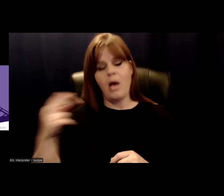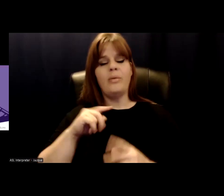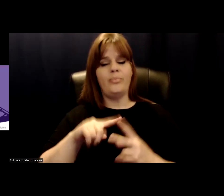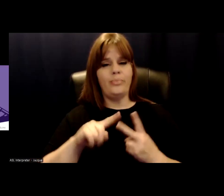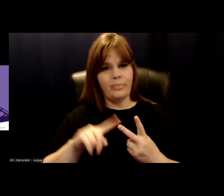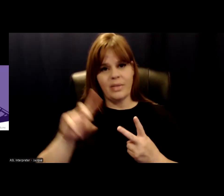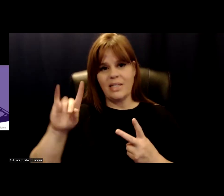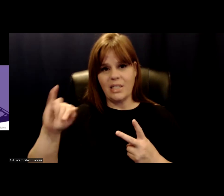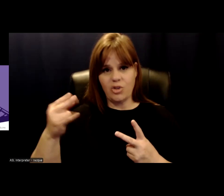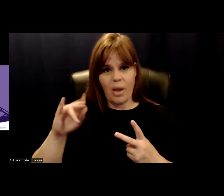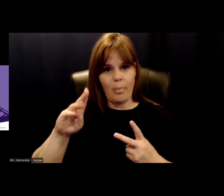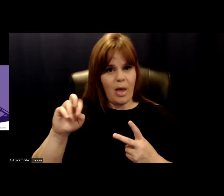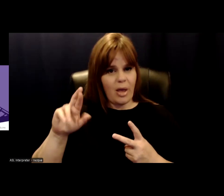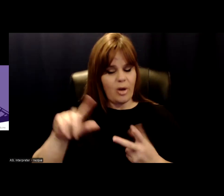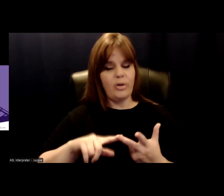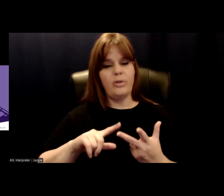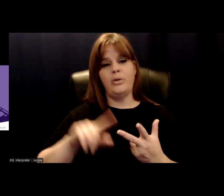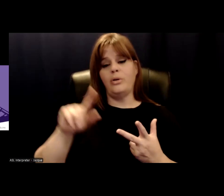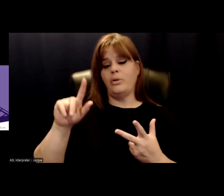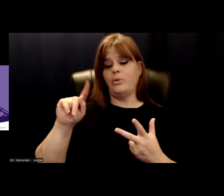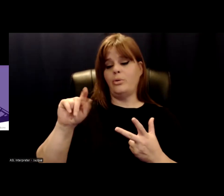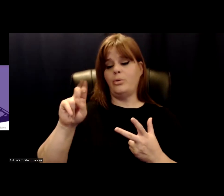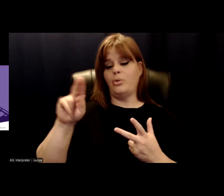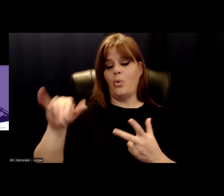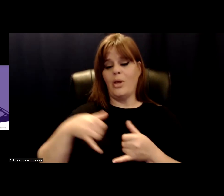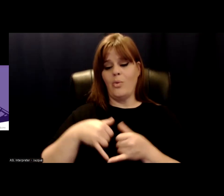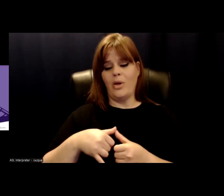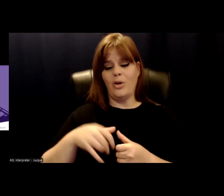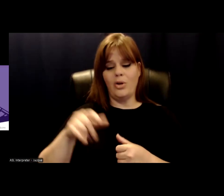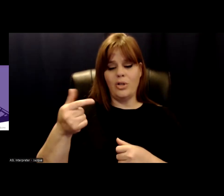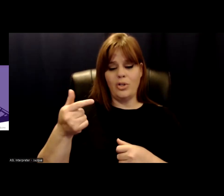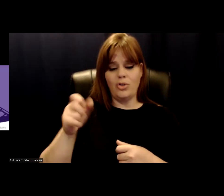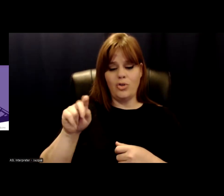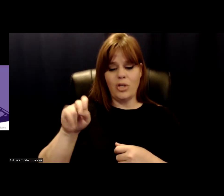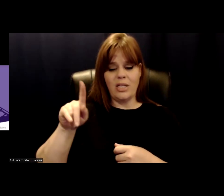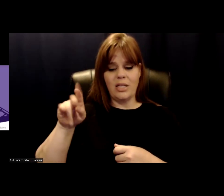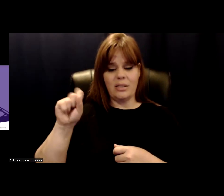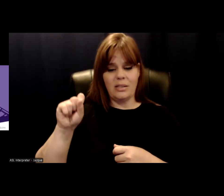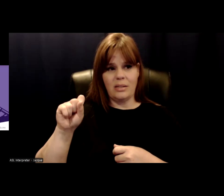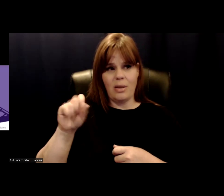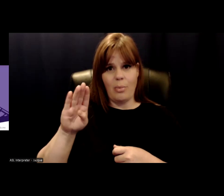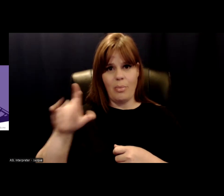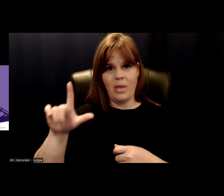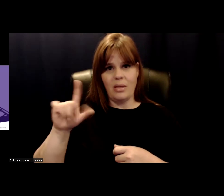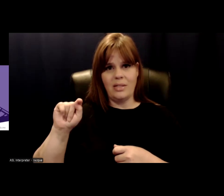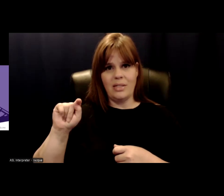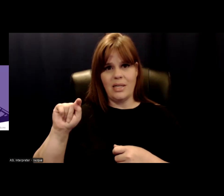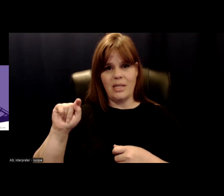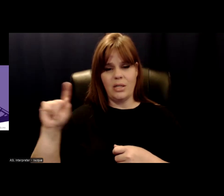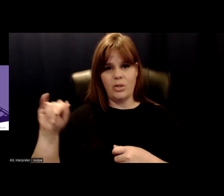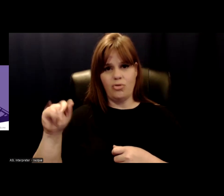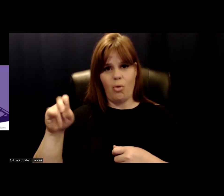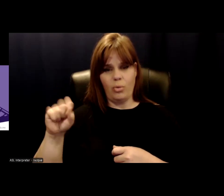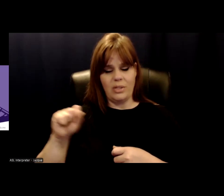Spooky, Tony winner MacArthur genius Bill T. Jones, Grammy Award winner East